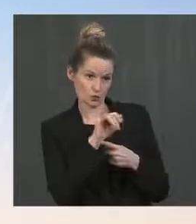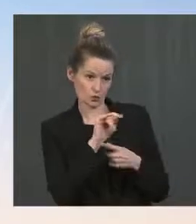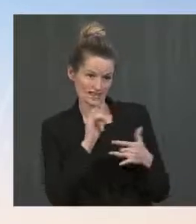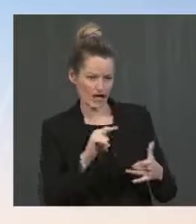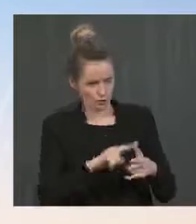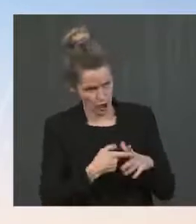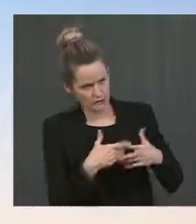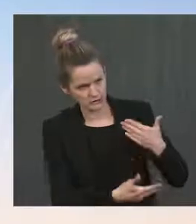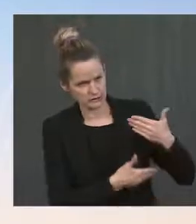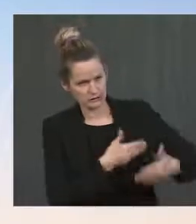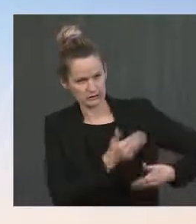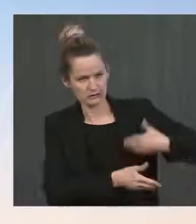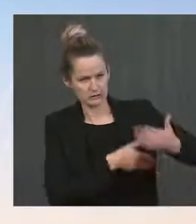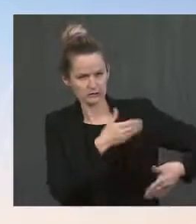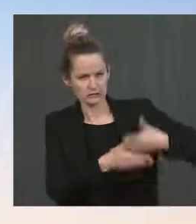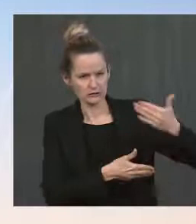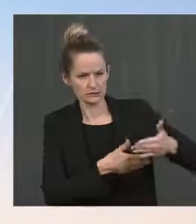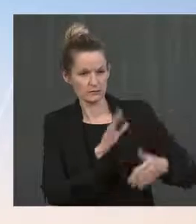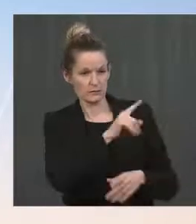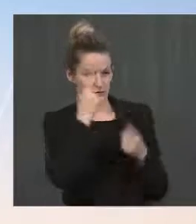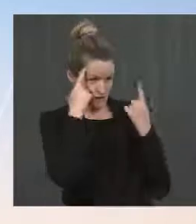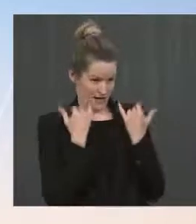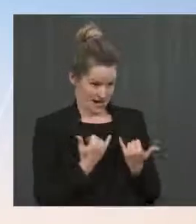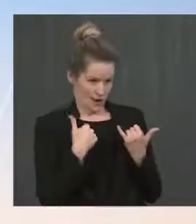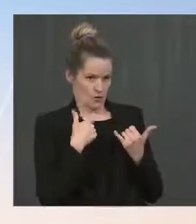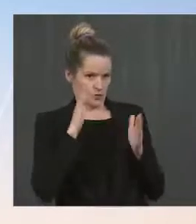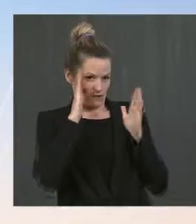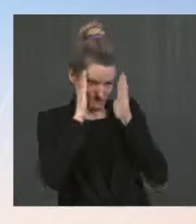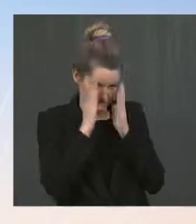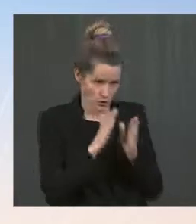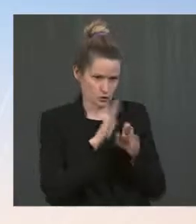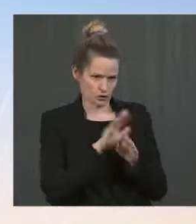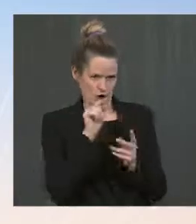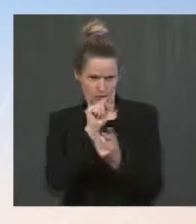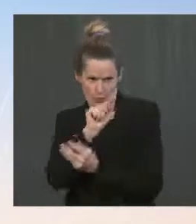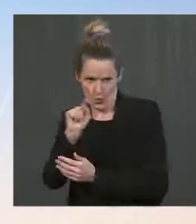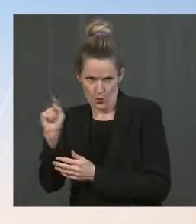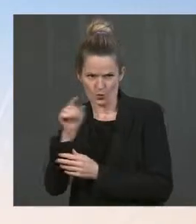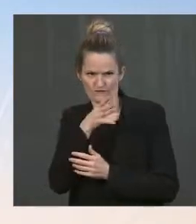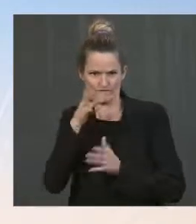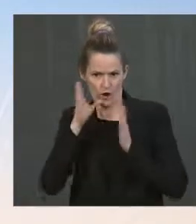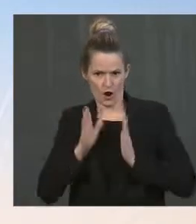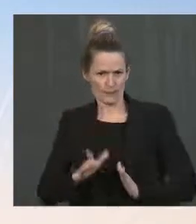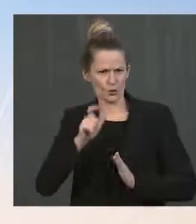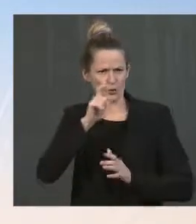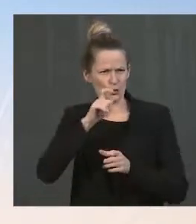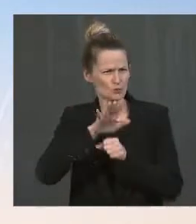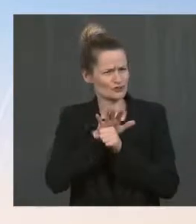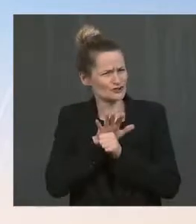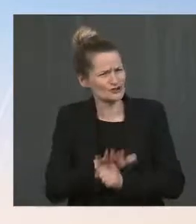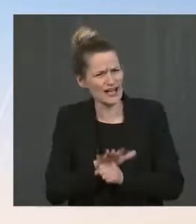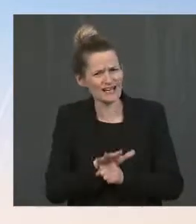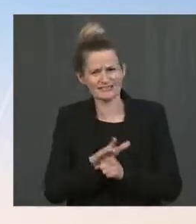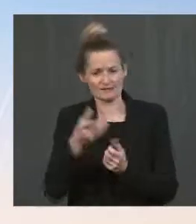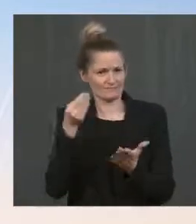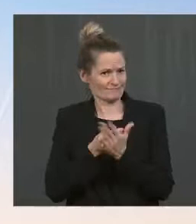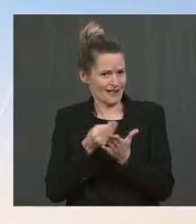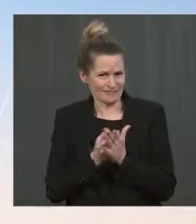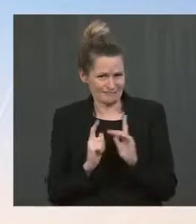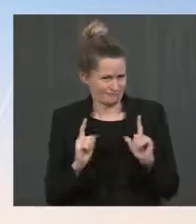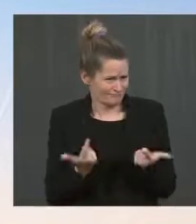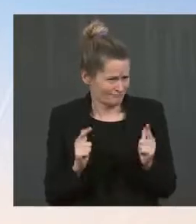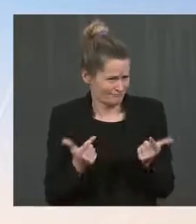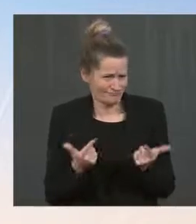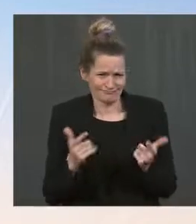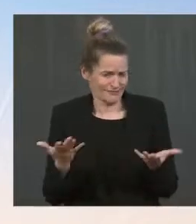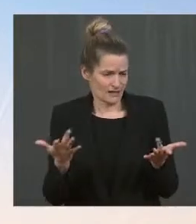focused on those farmers who are distressed, those farmers who are low-income farmers. And just to give you a